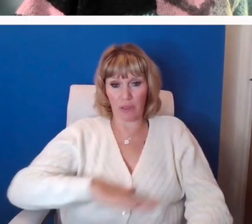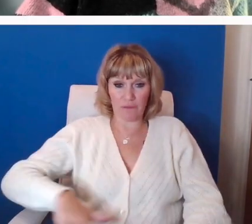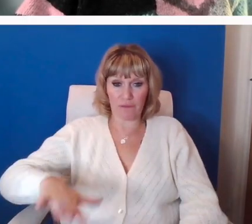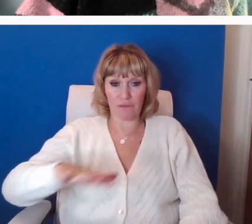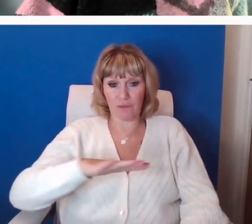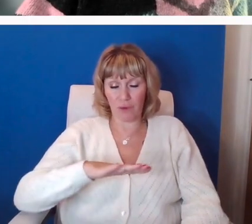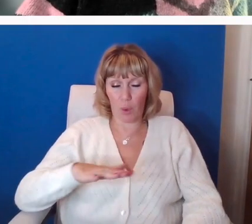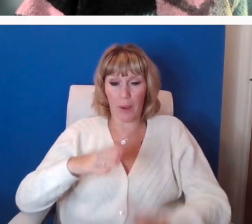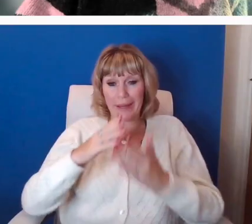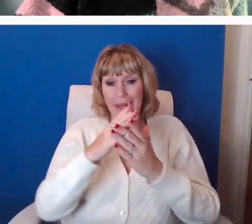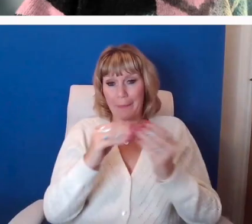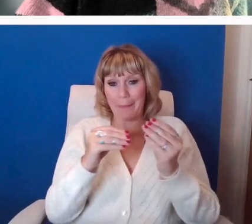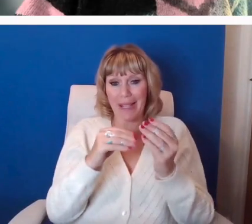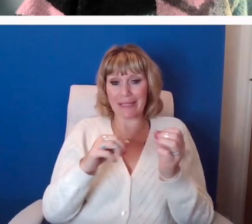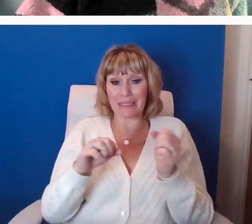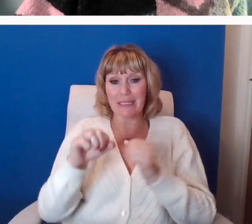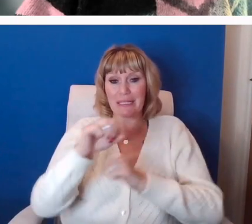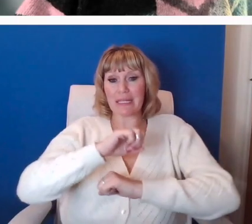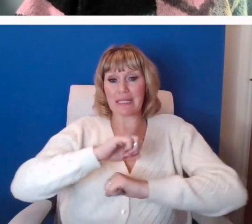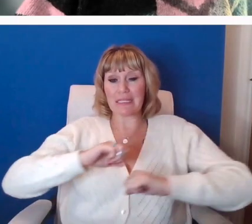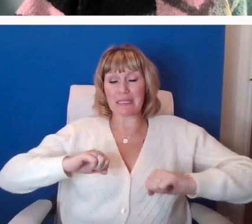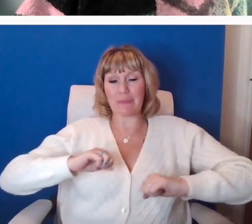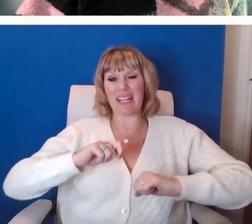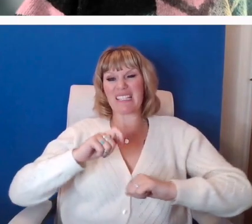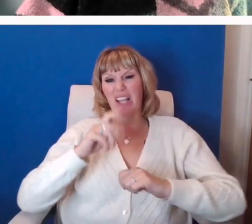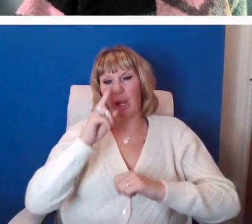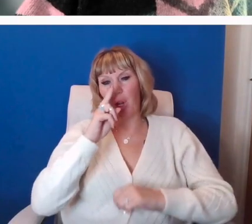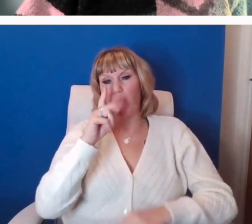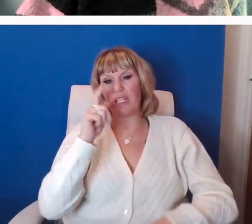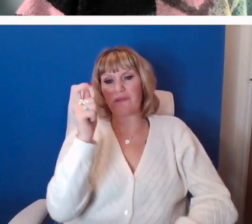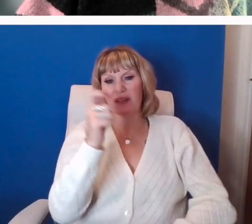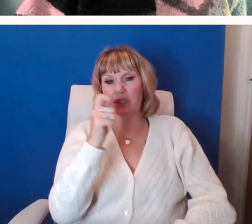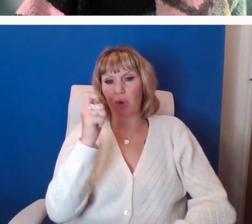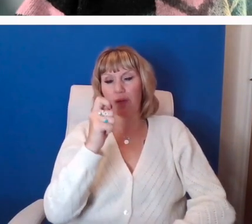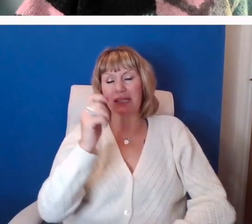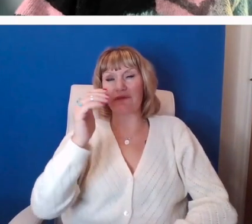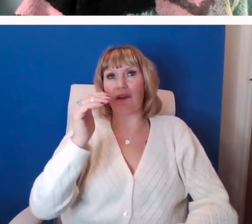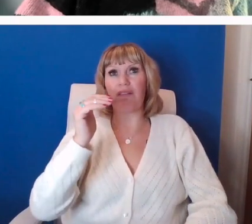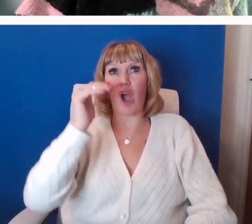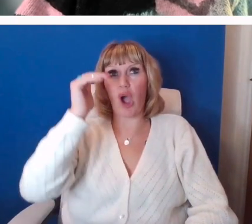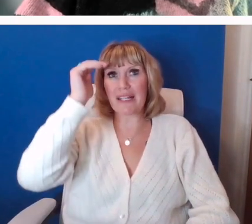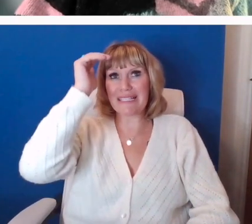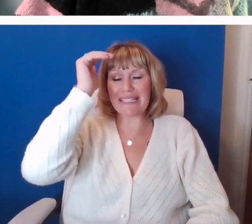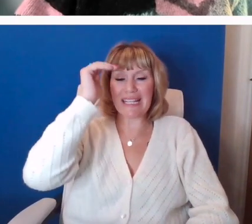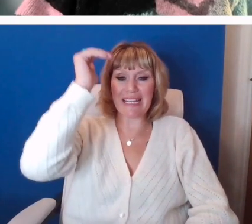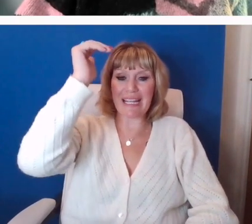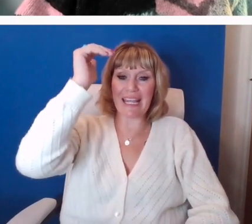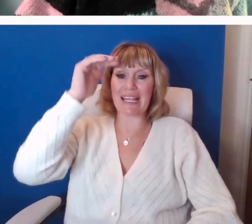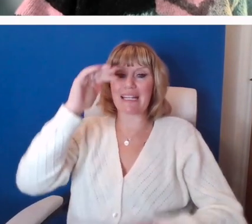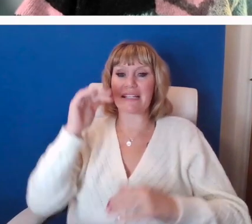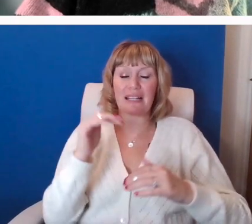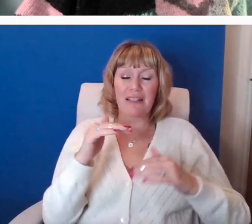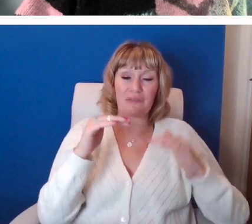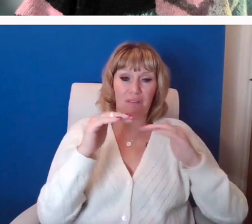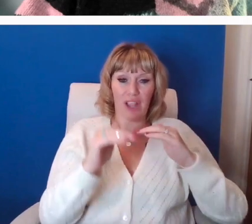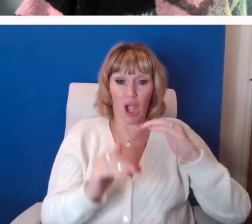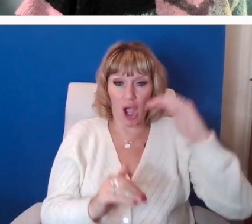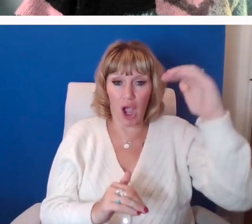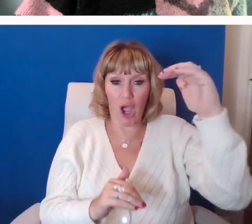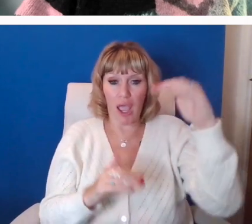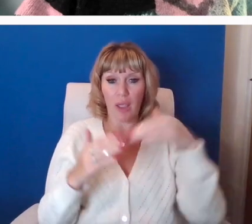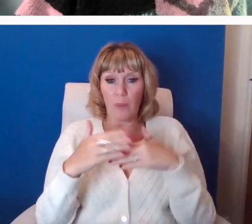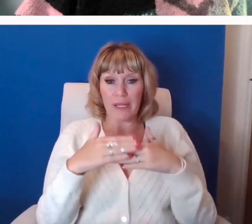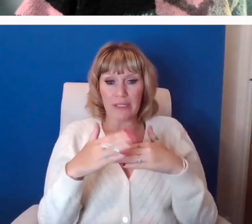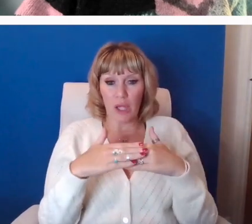quite Victorian and institutional. It's got high ceilings, it's got high windows, and all of the paint is peeling